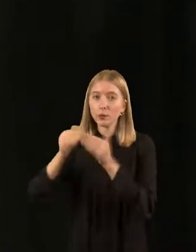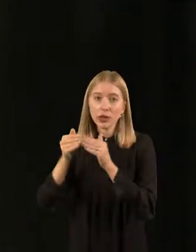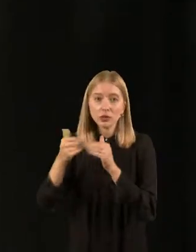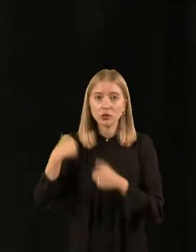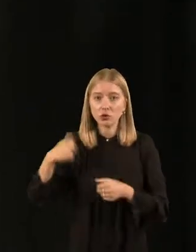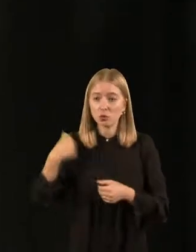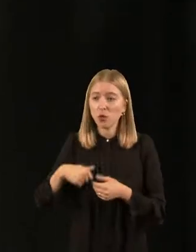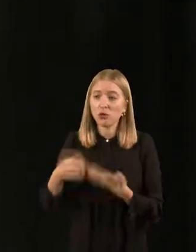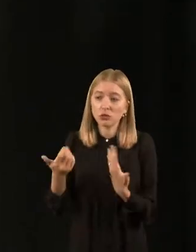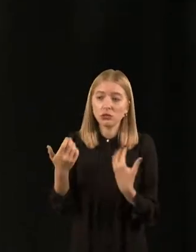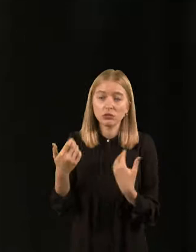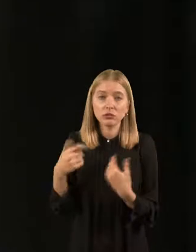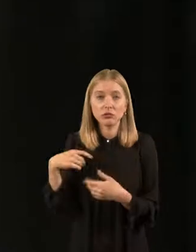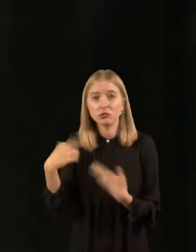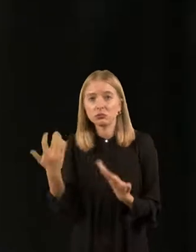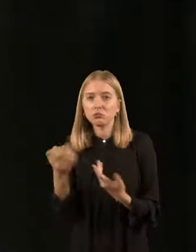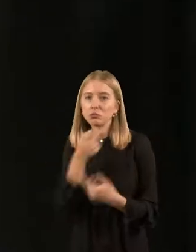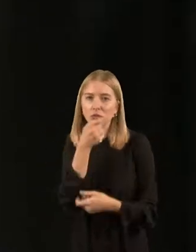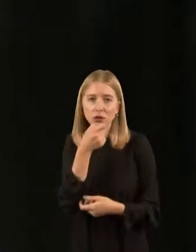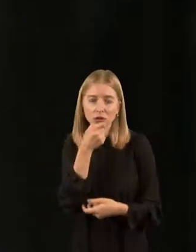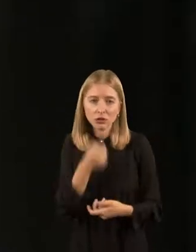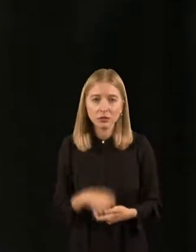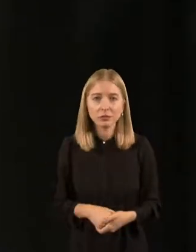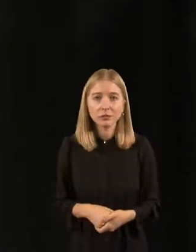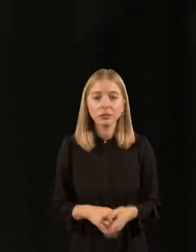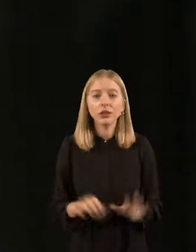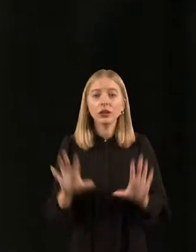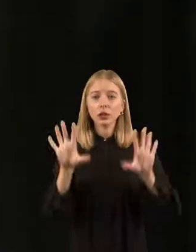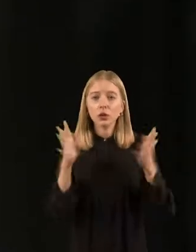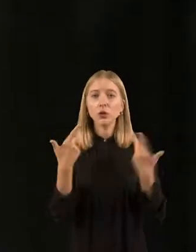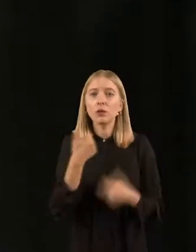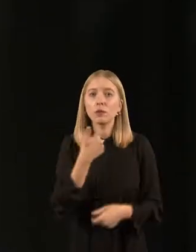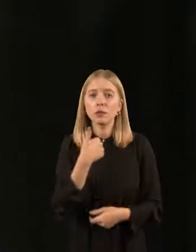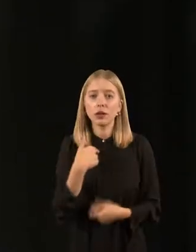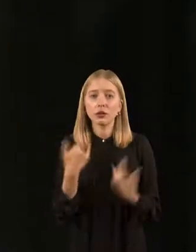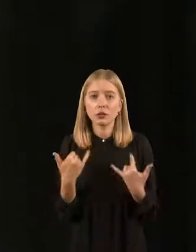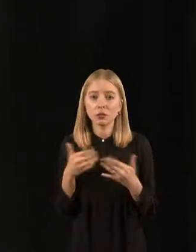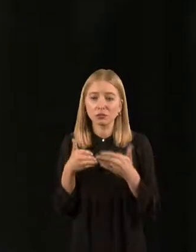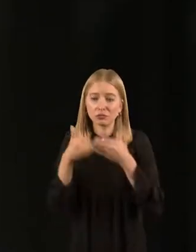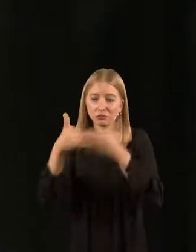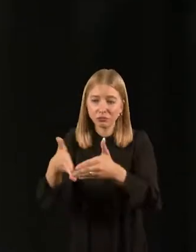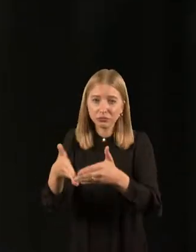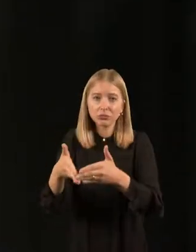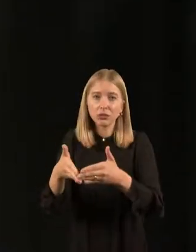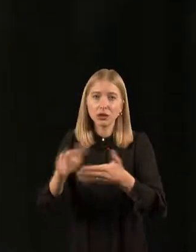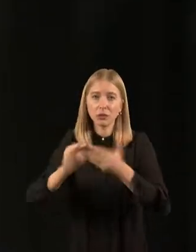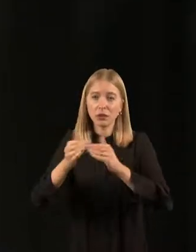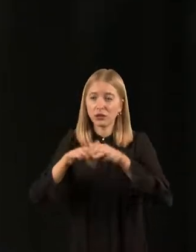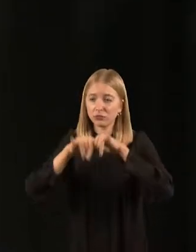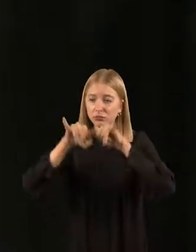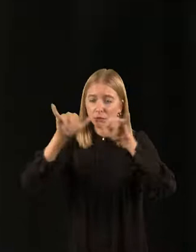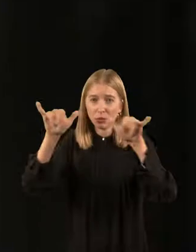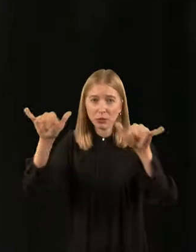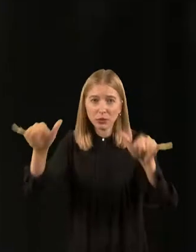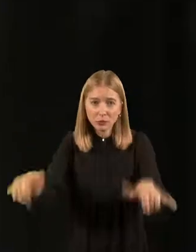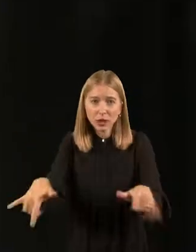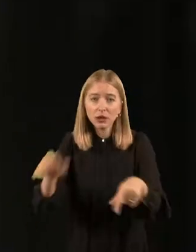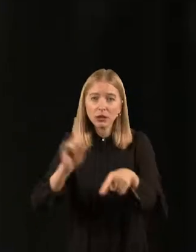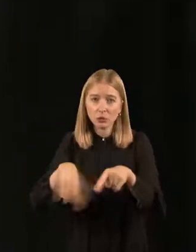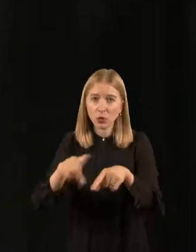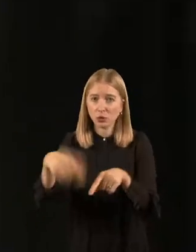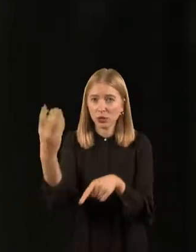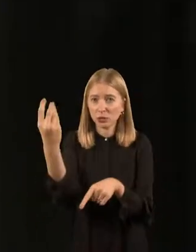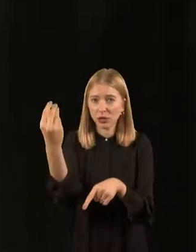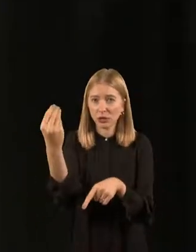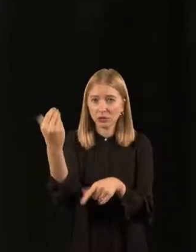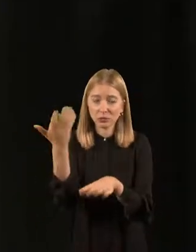Our cities are not dense, and if we continue developing along the same lines as we